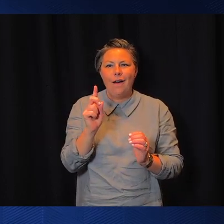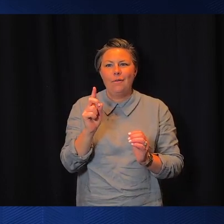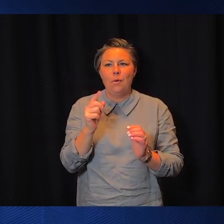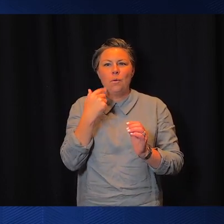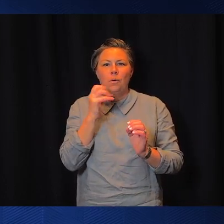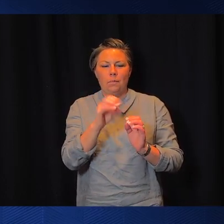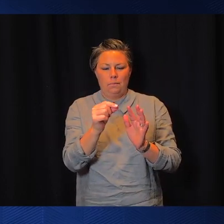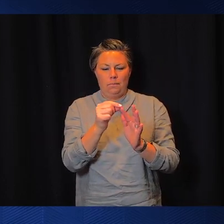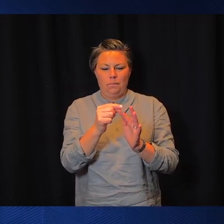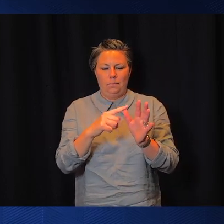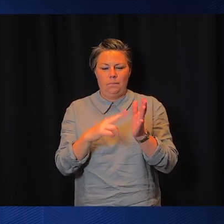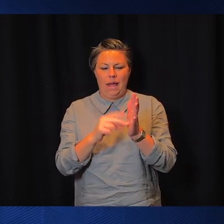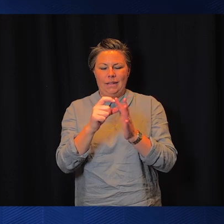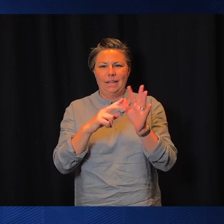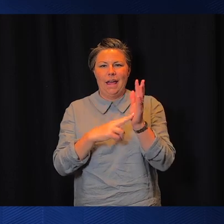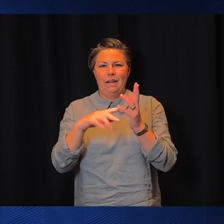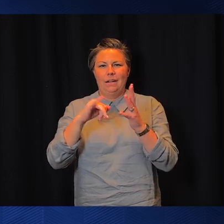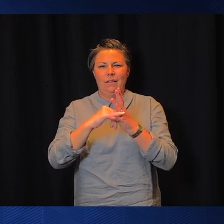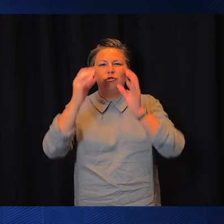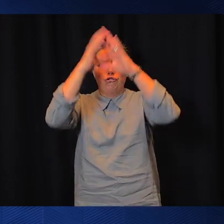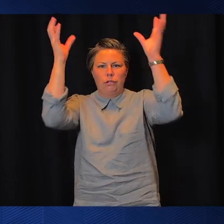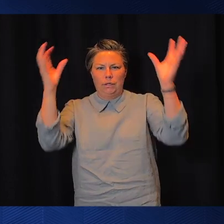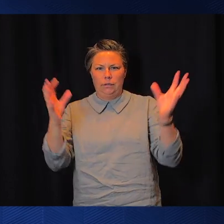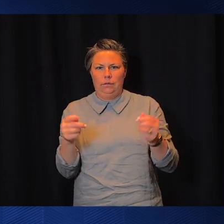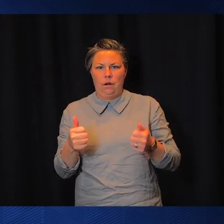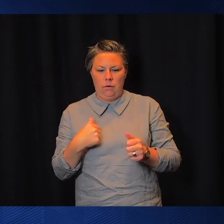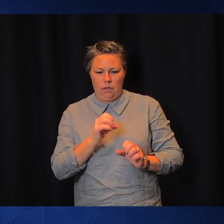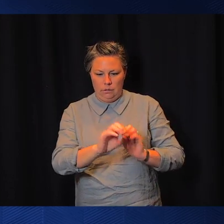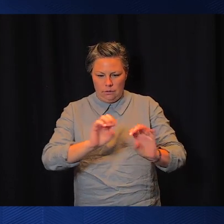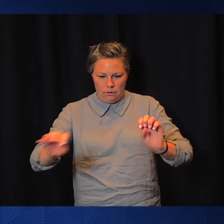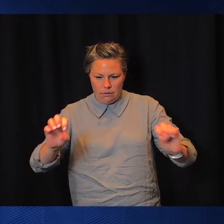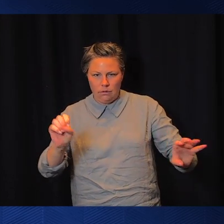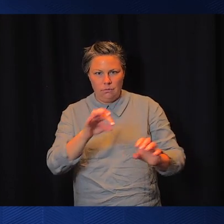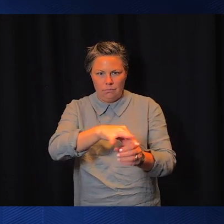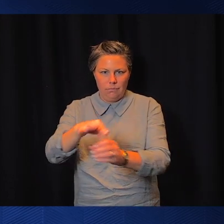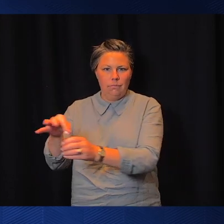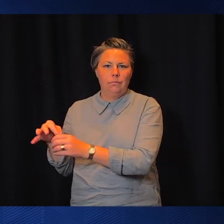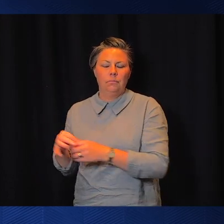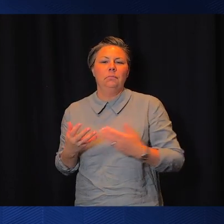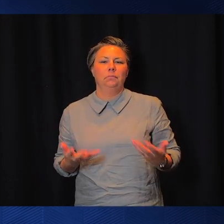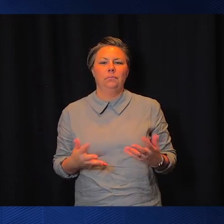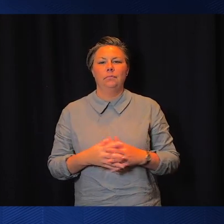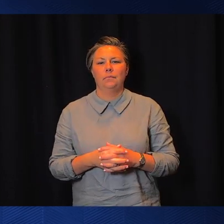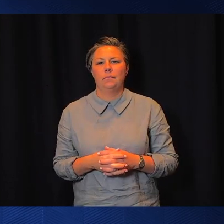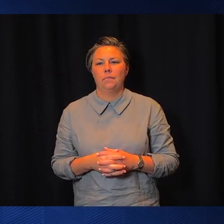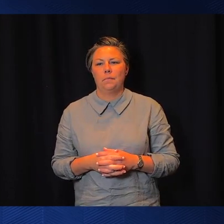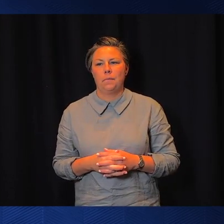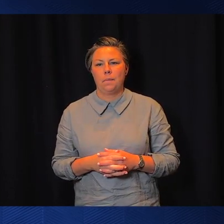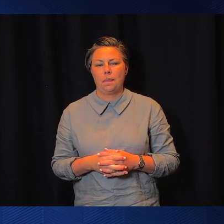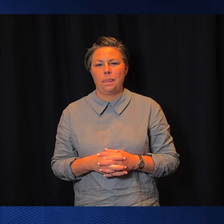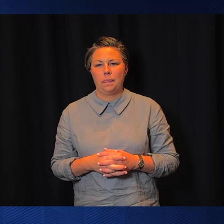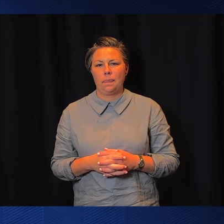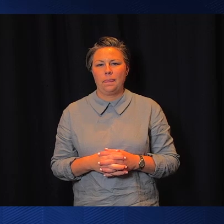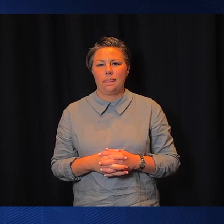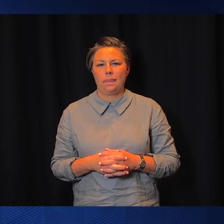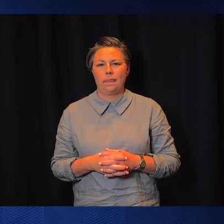pandanus." In conclusion to my speech, I would like to highlight the following points.